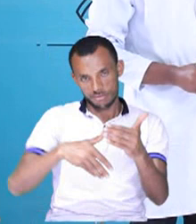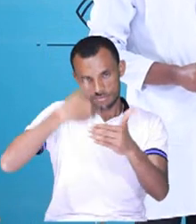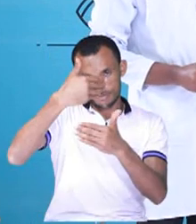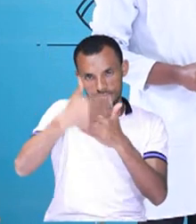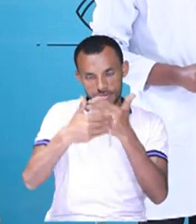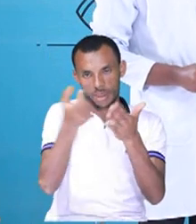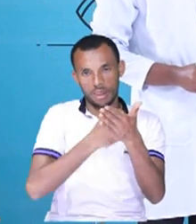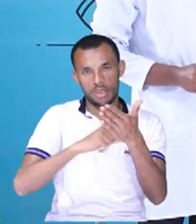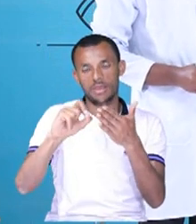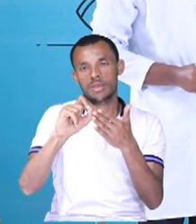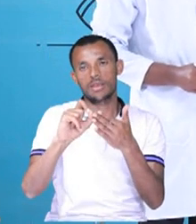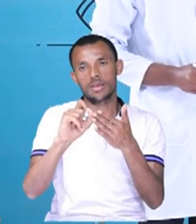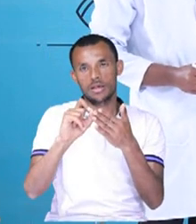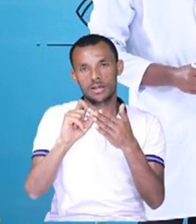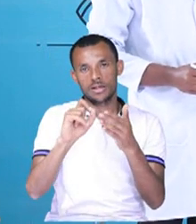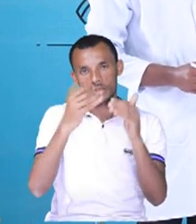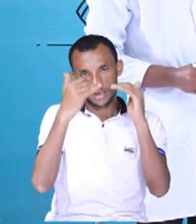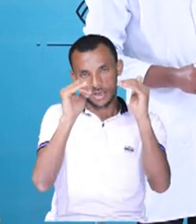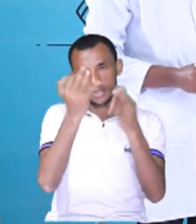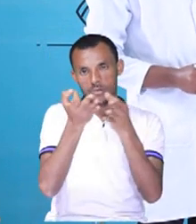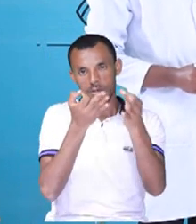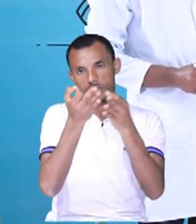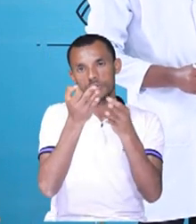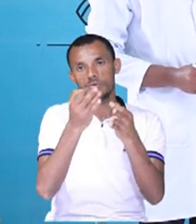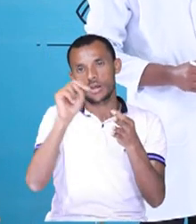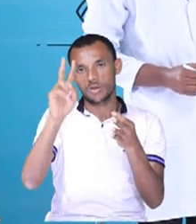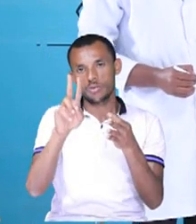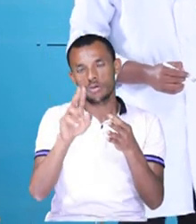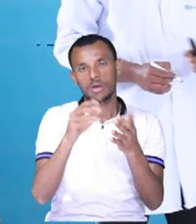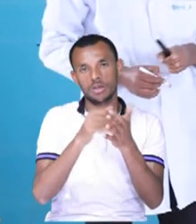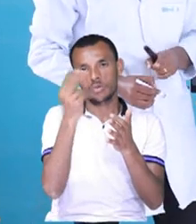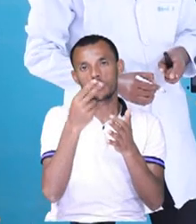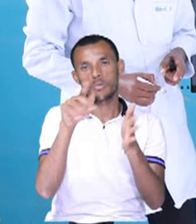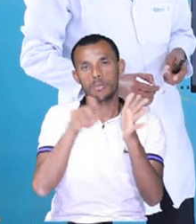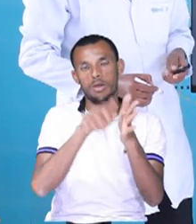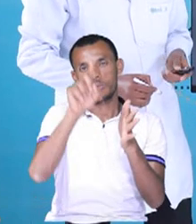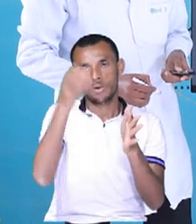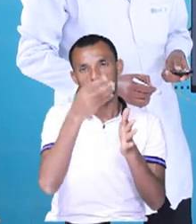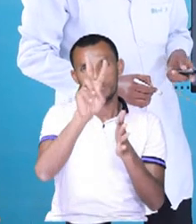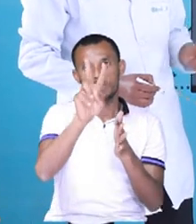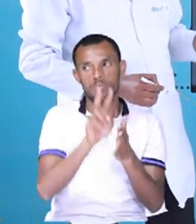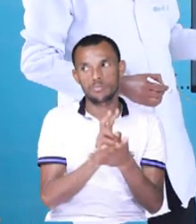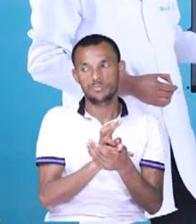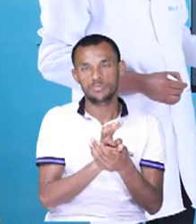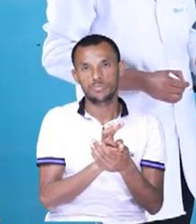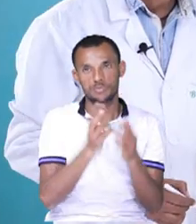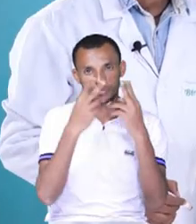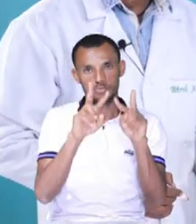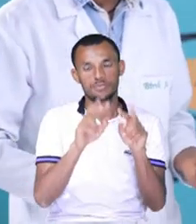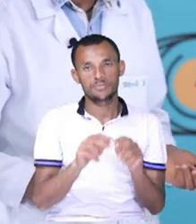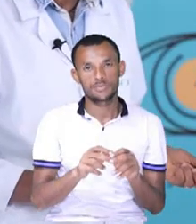Next, write the rate expression for N2. What is the coefficient 2? It uses minus 1 over 2.